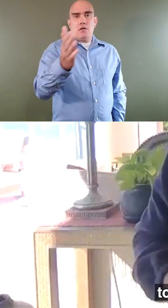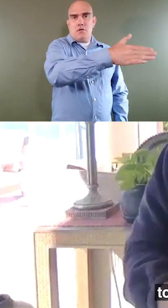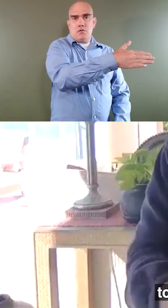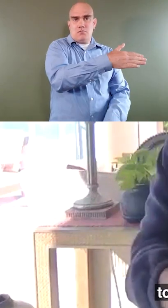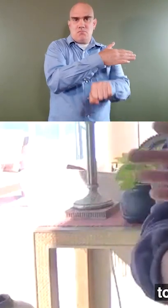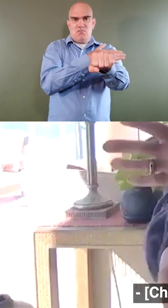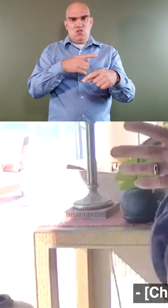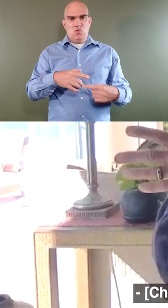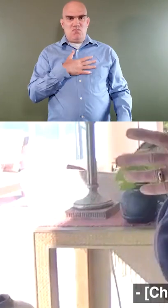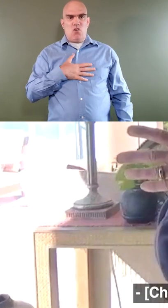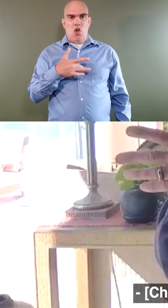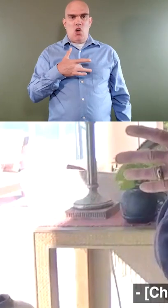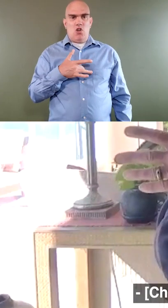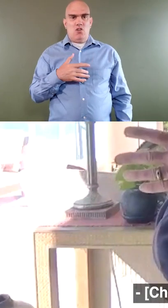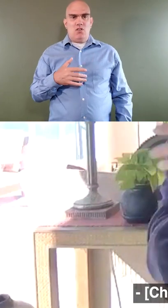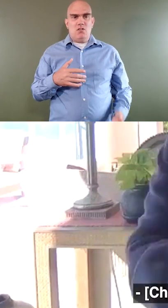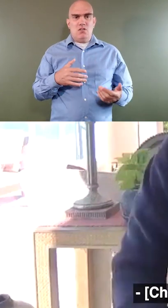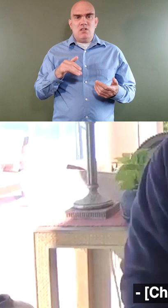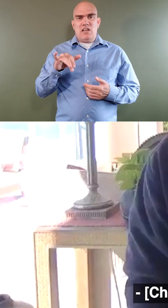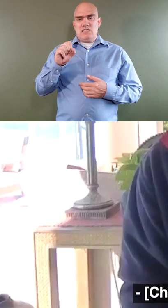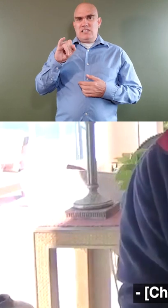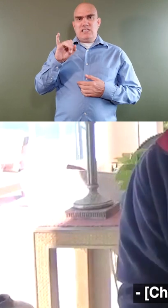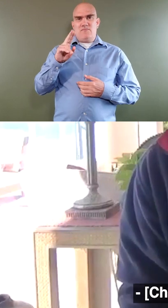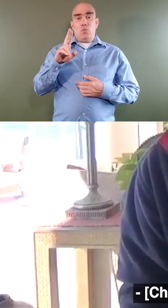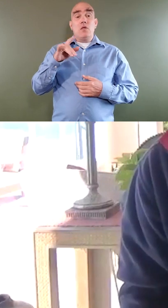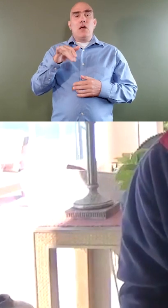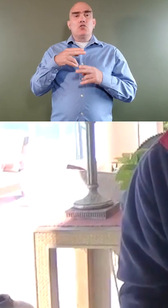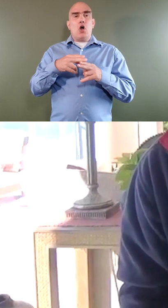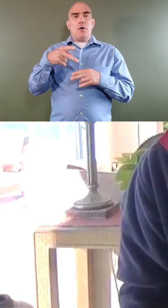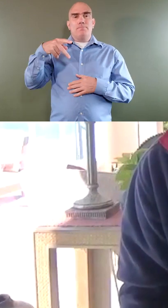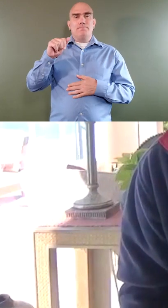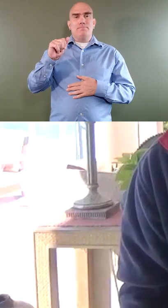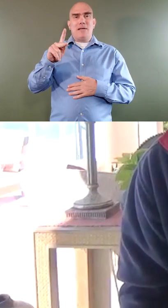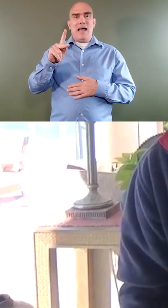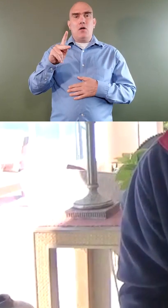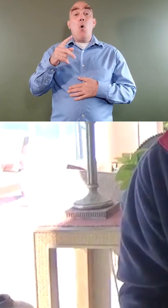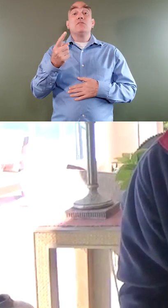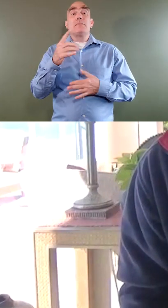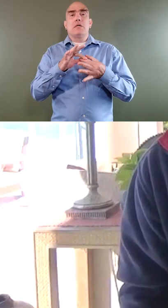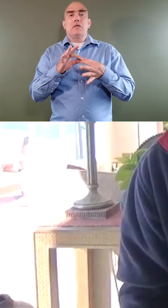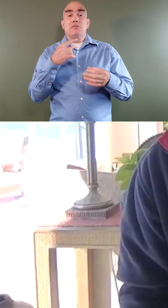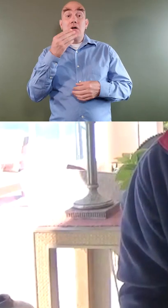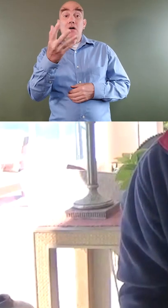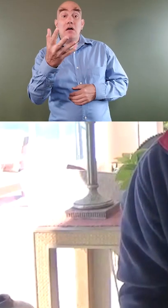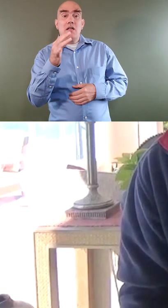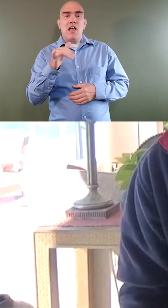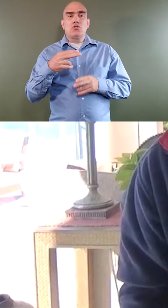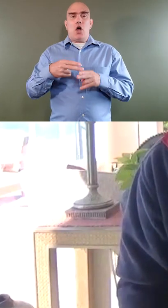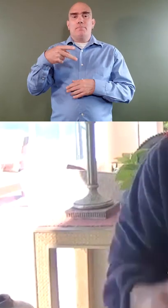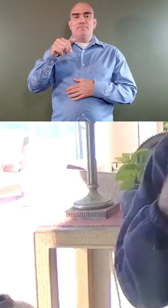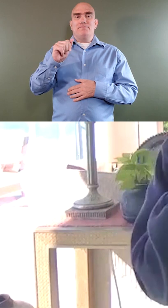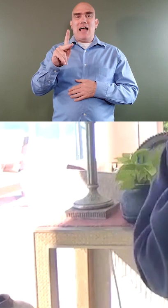heart. Sifu, that slap is called a pak, P-A-K. Pak, the slap across is